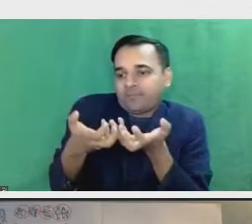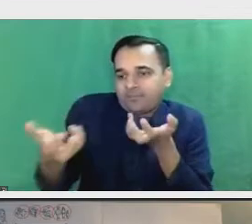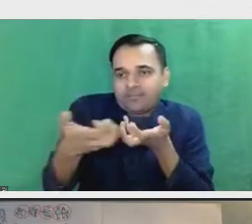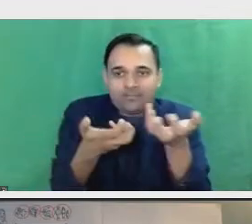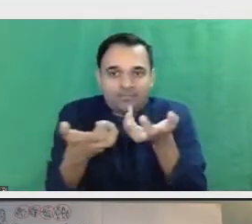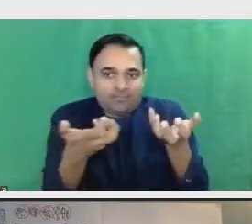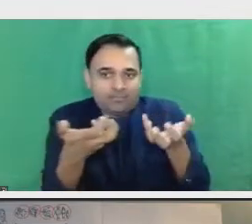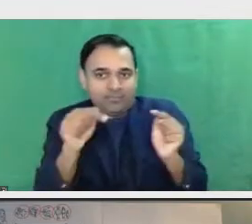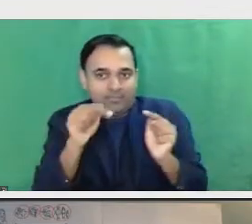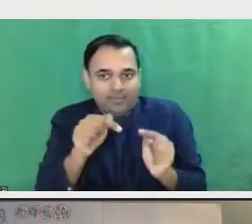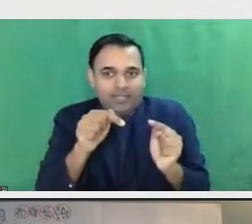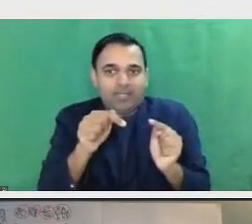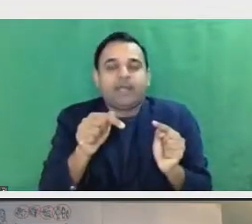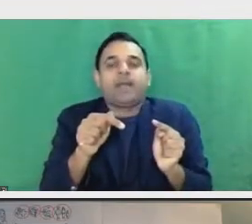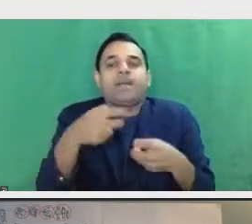approach this.